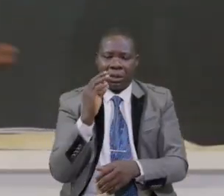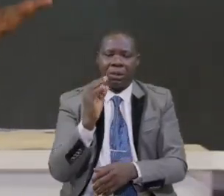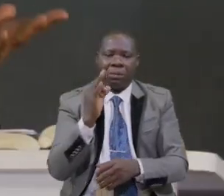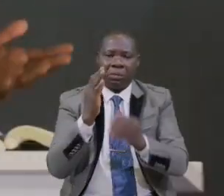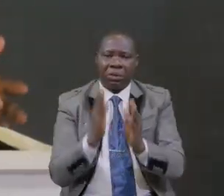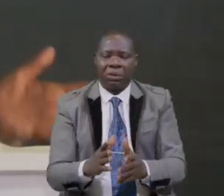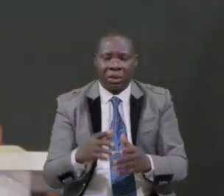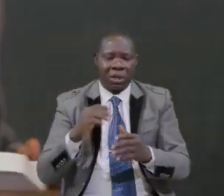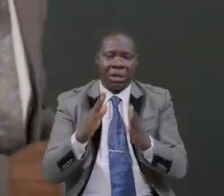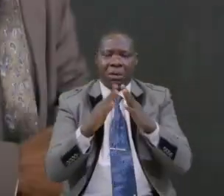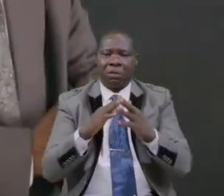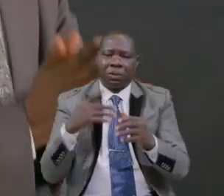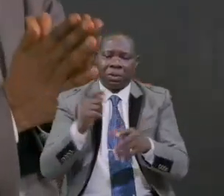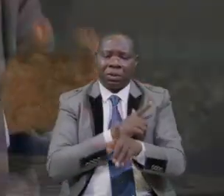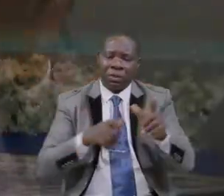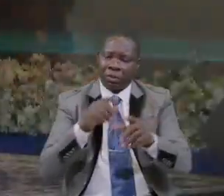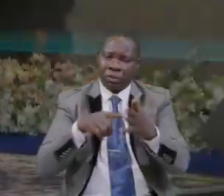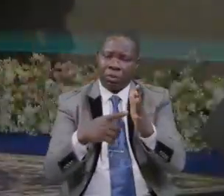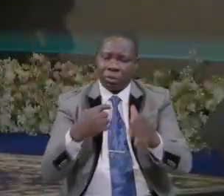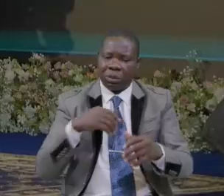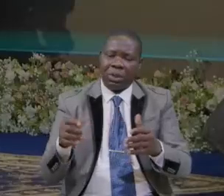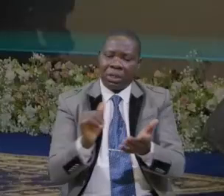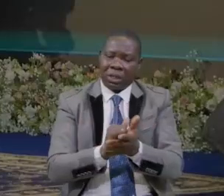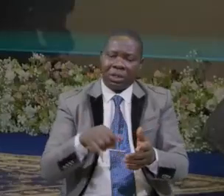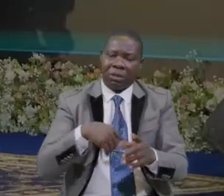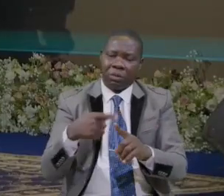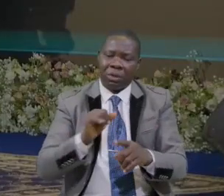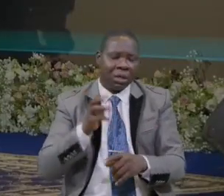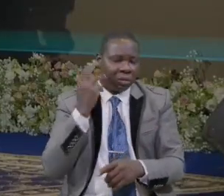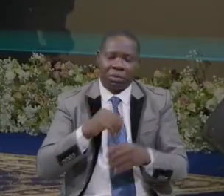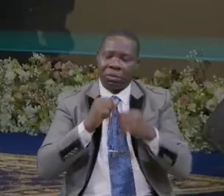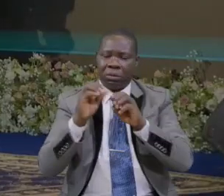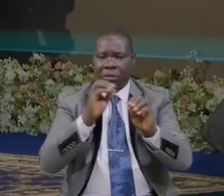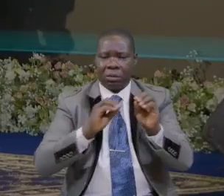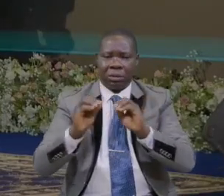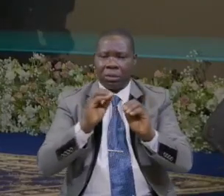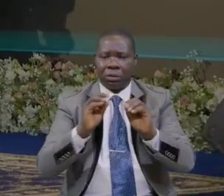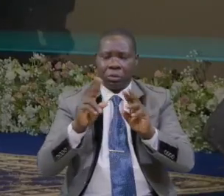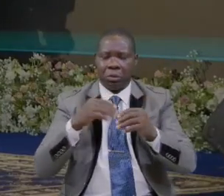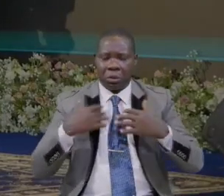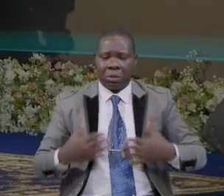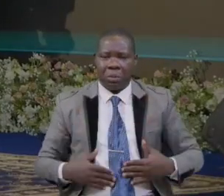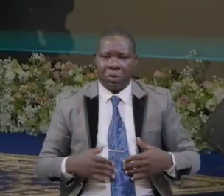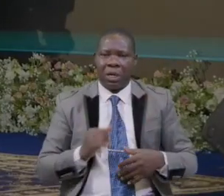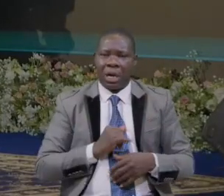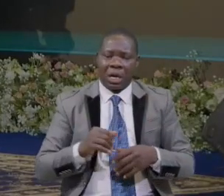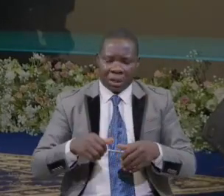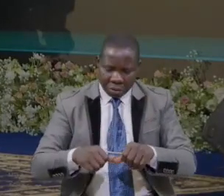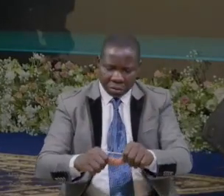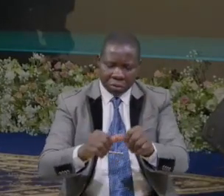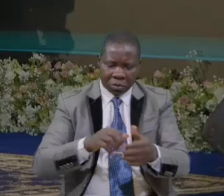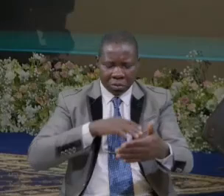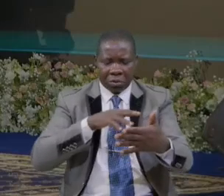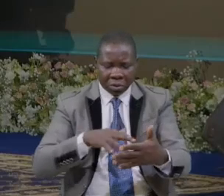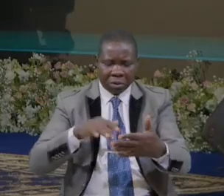was nothing, when I was nobody. But I just kept on studying. I didn't ask, when will this come to